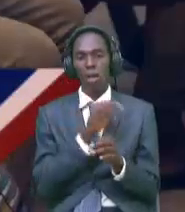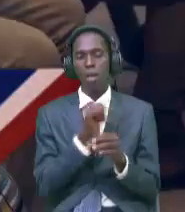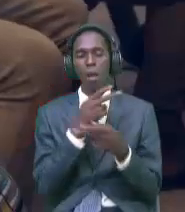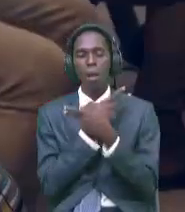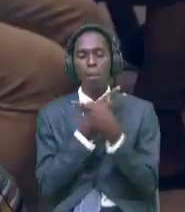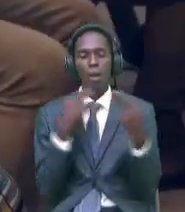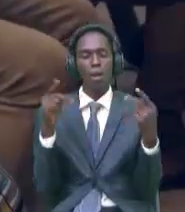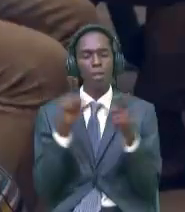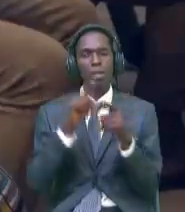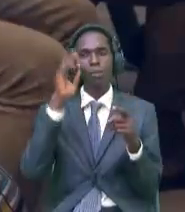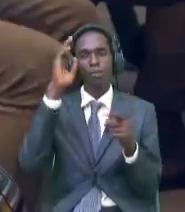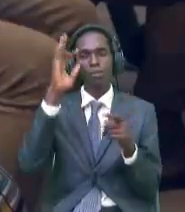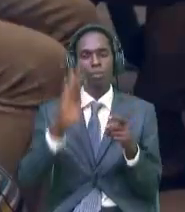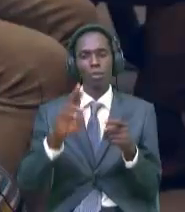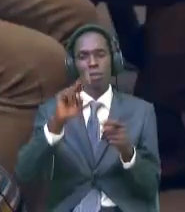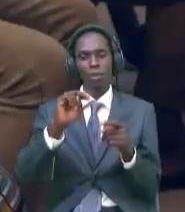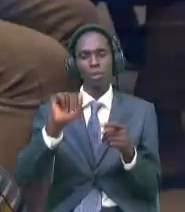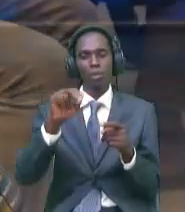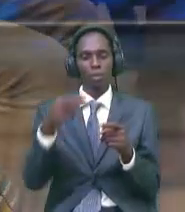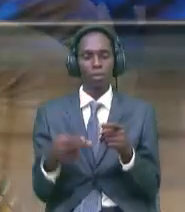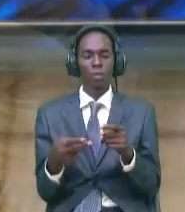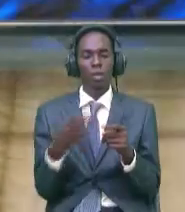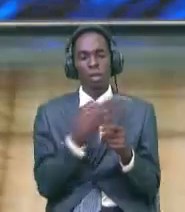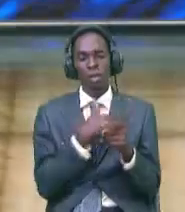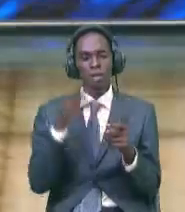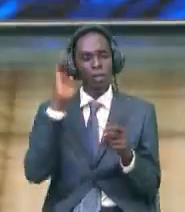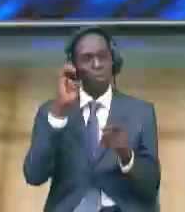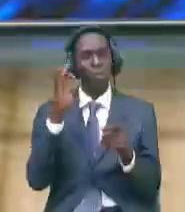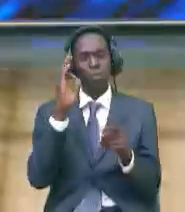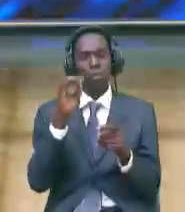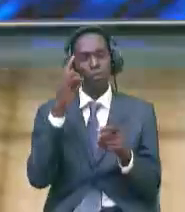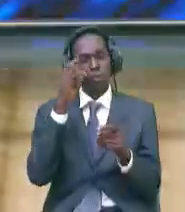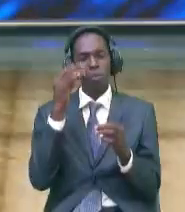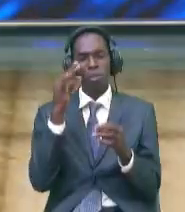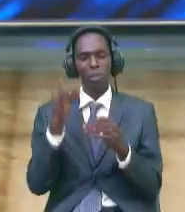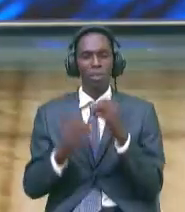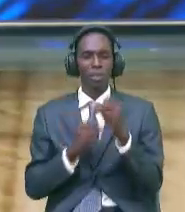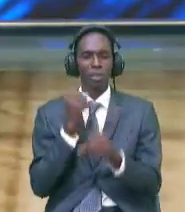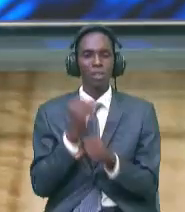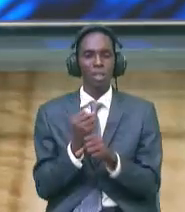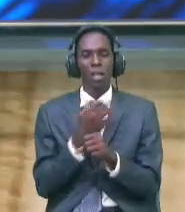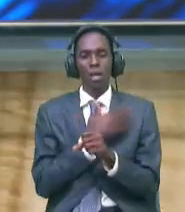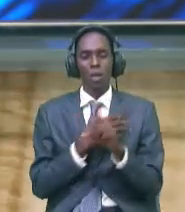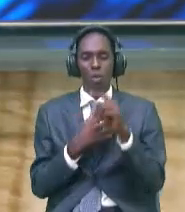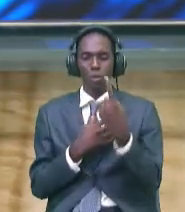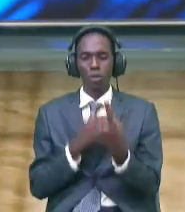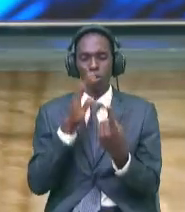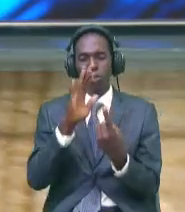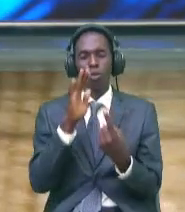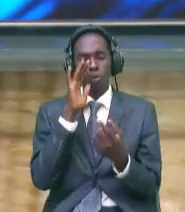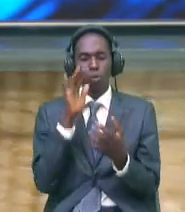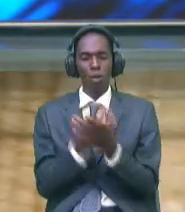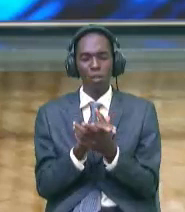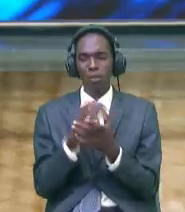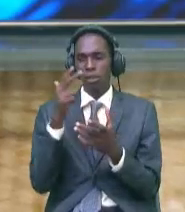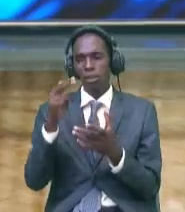Noah, and you preach all those many years, and only your wife, your three sons, and your three wives are